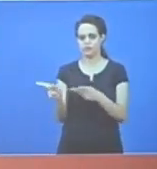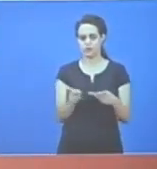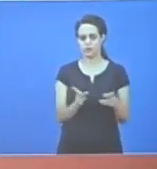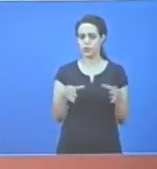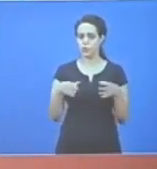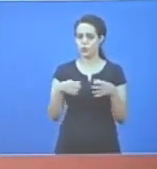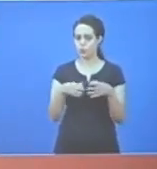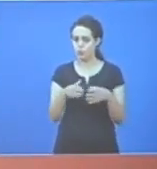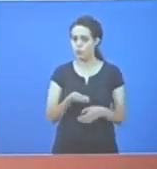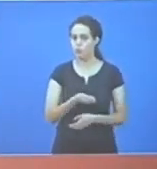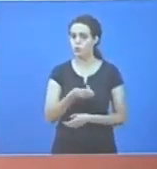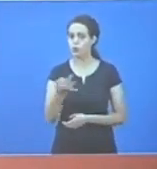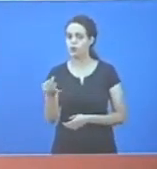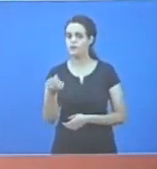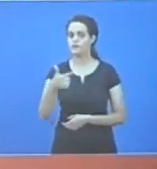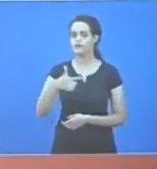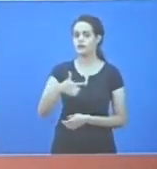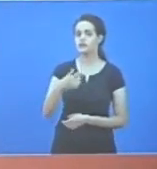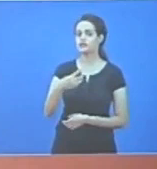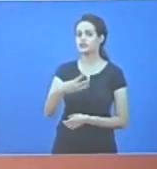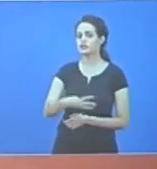a group of 23 people